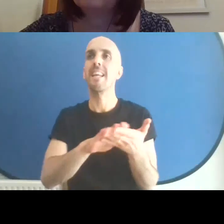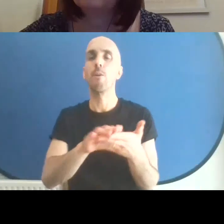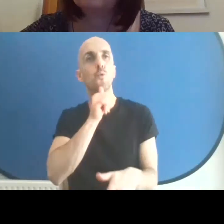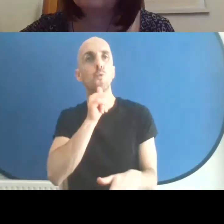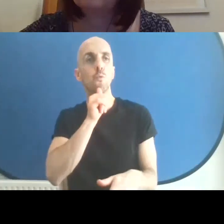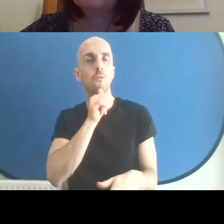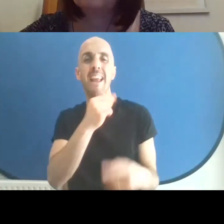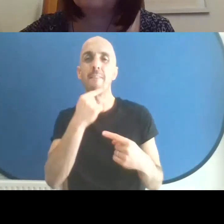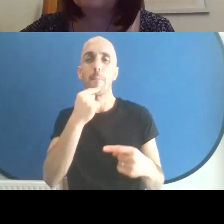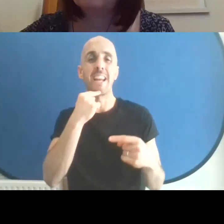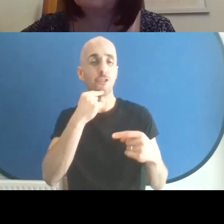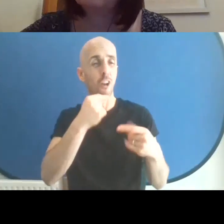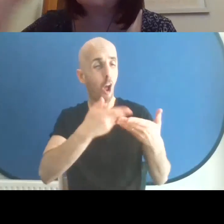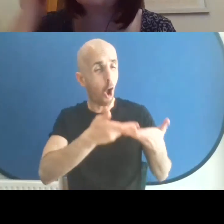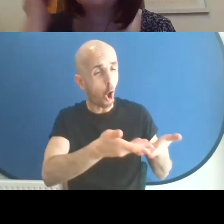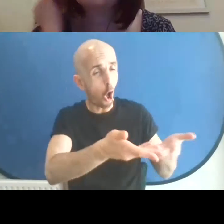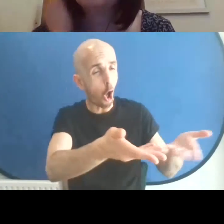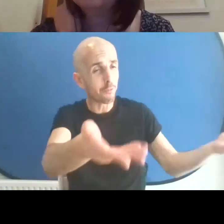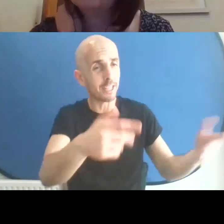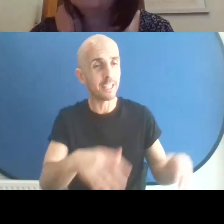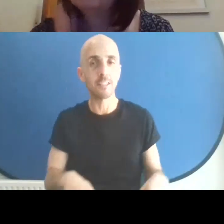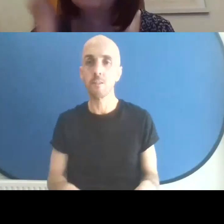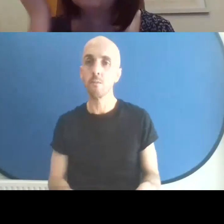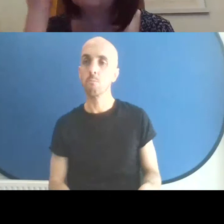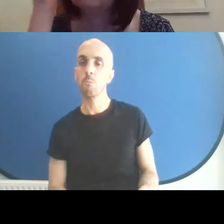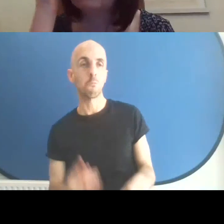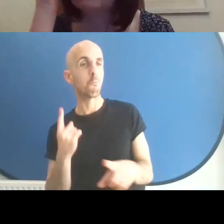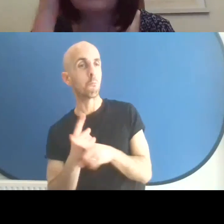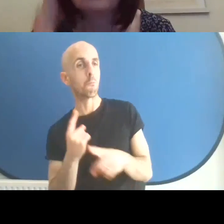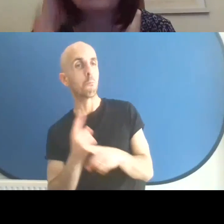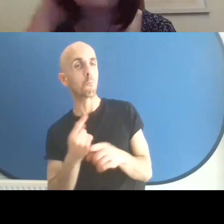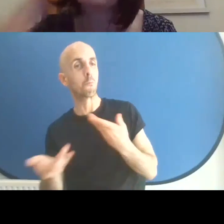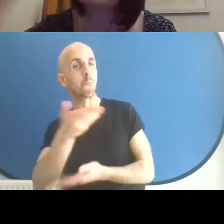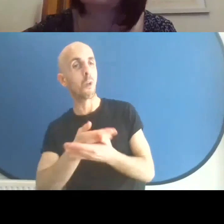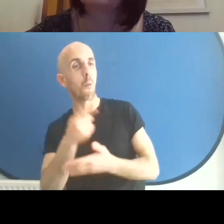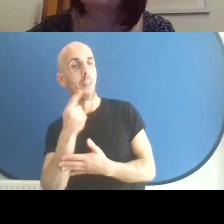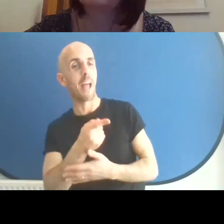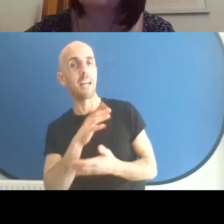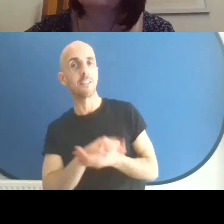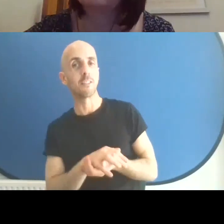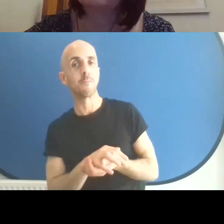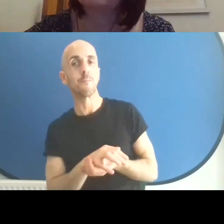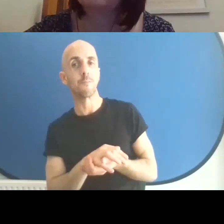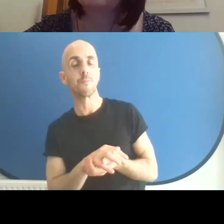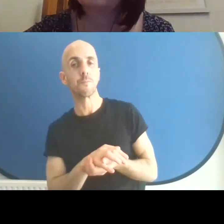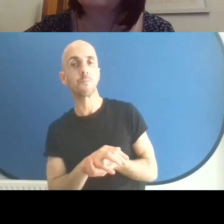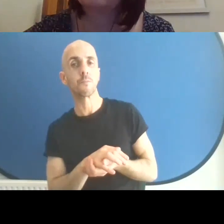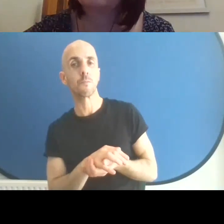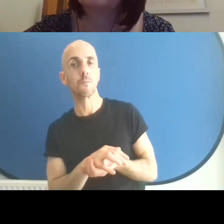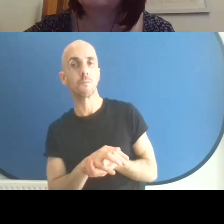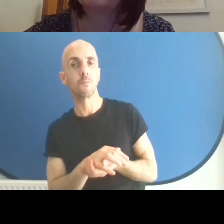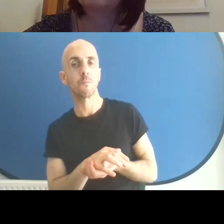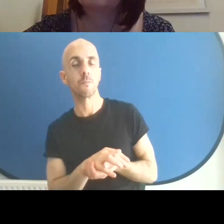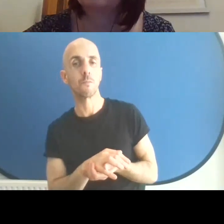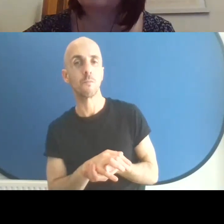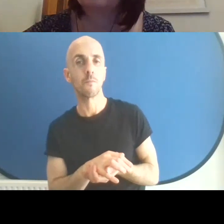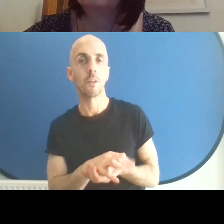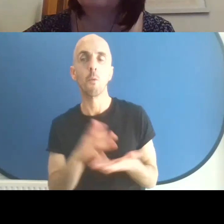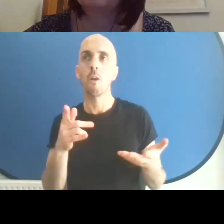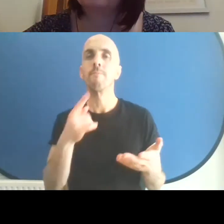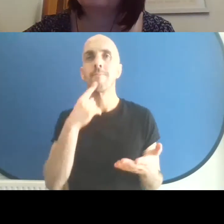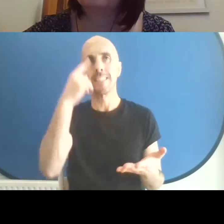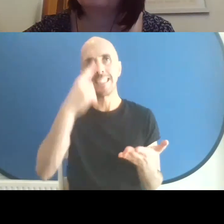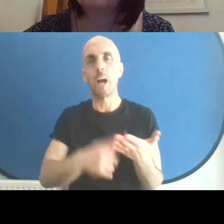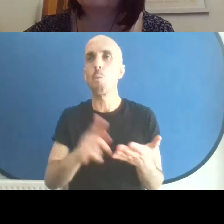based on the feedback that we were getting within our areas, around the fact that it would be really helpful to have something that